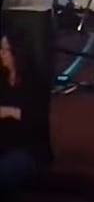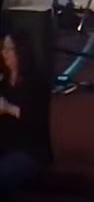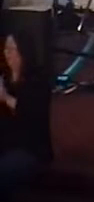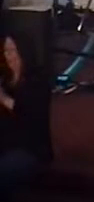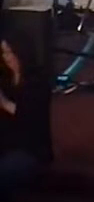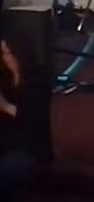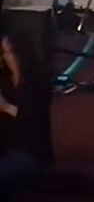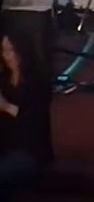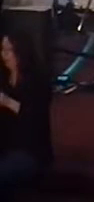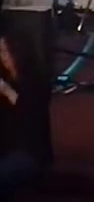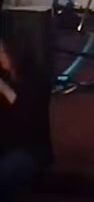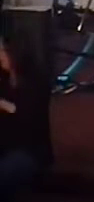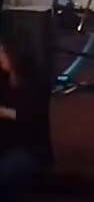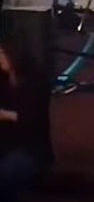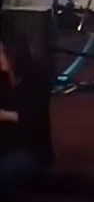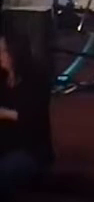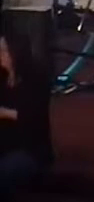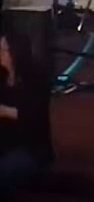obey God's rules.